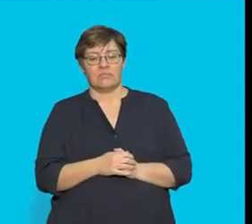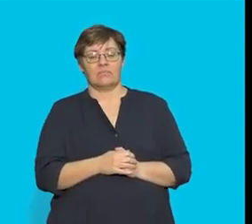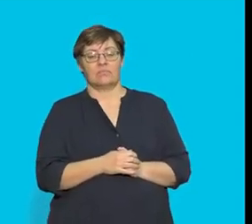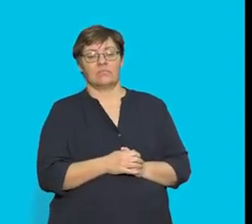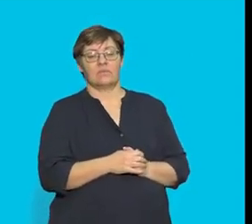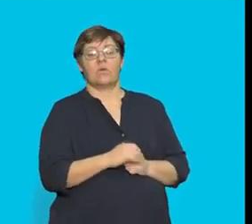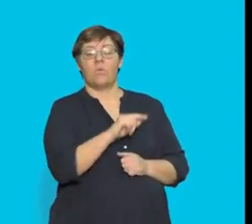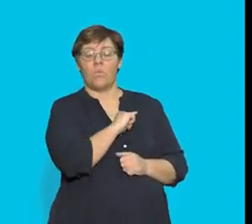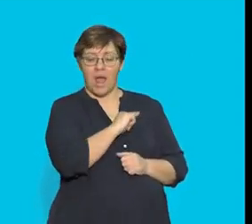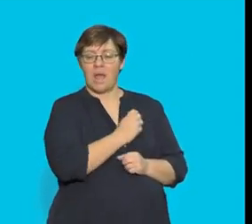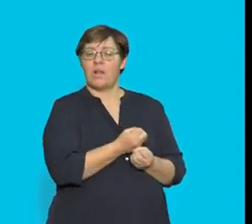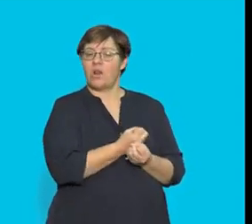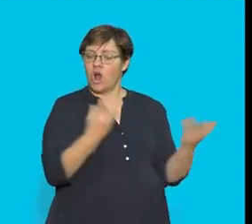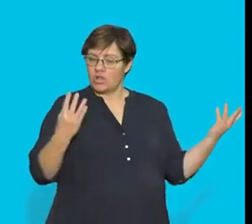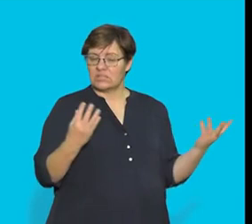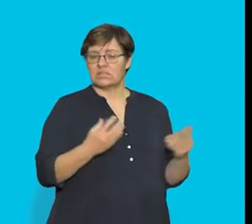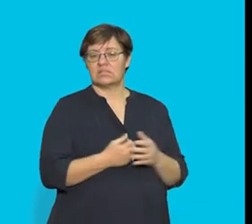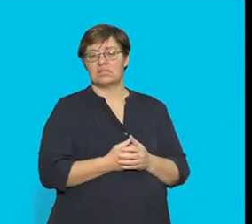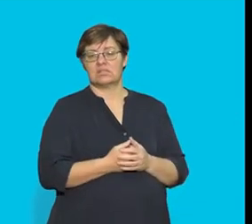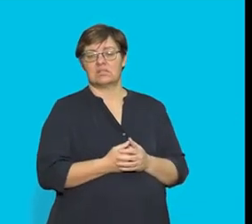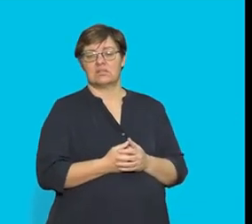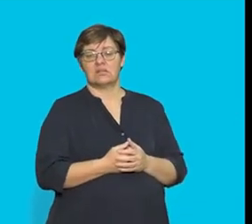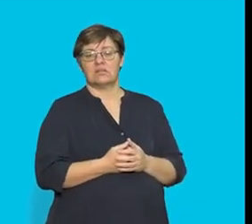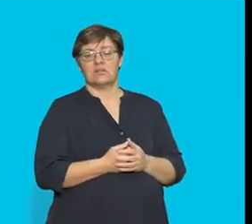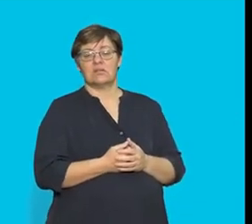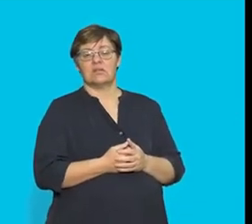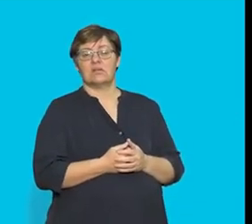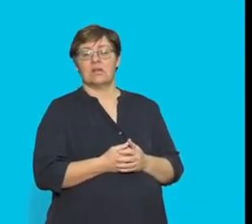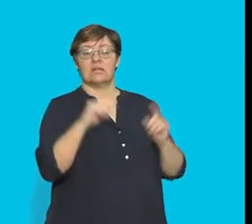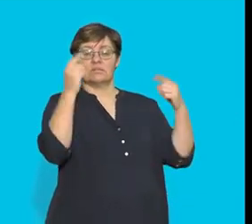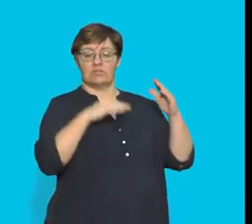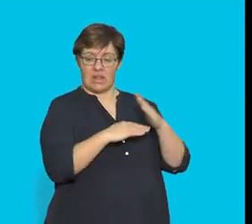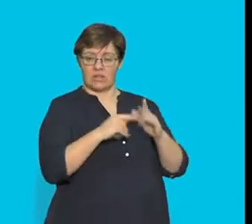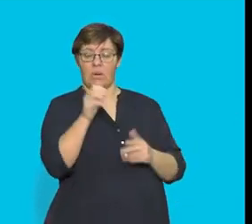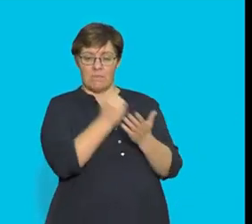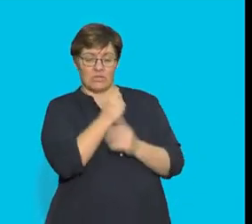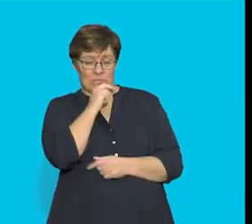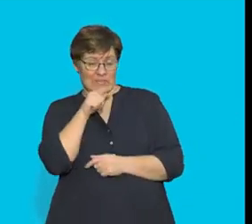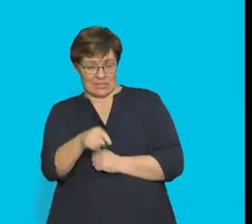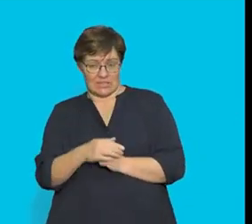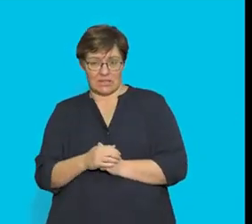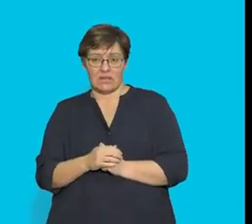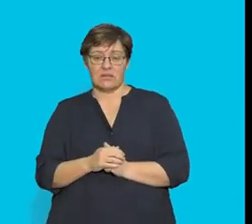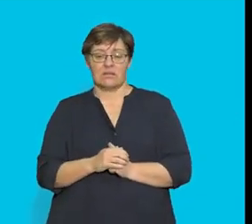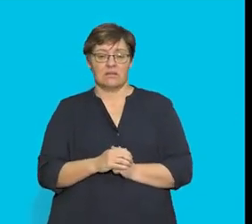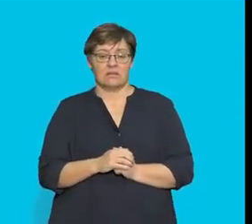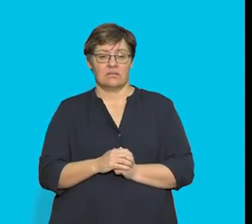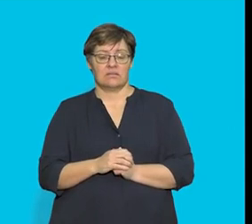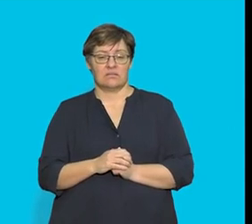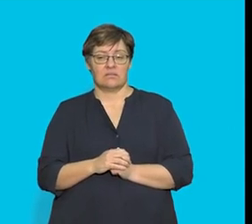I'm going to show you this because a lot of questions do, if you are asked to use special angles, then you're going to have to use this. So you're going